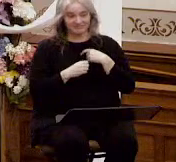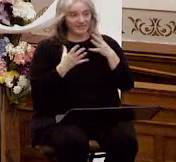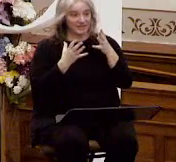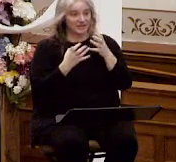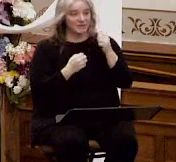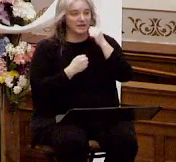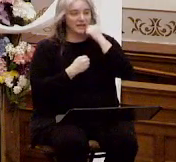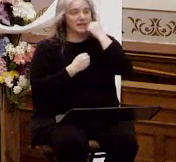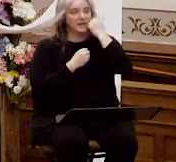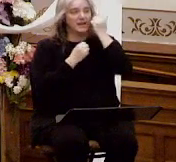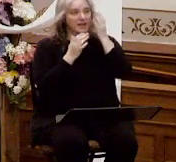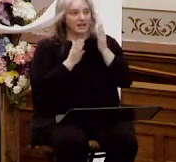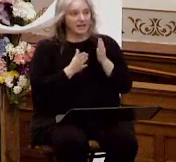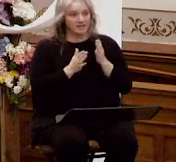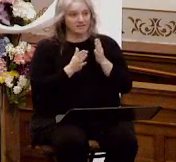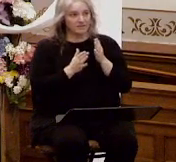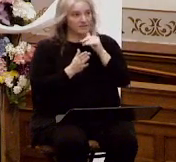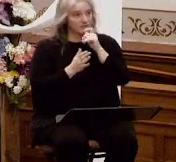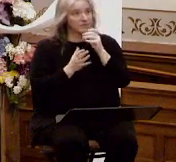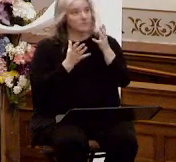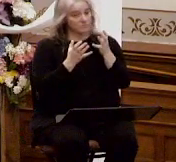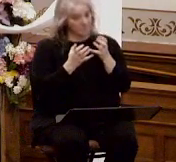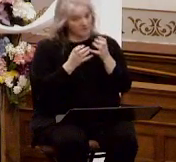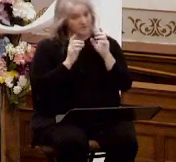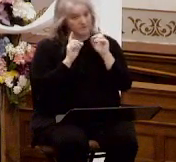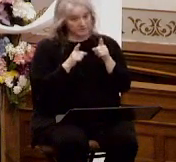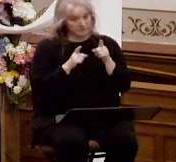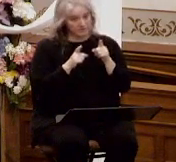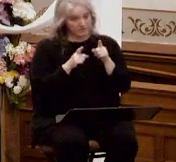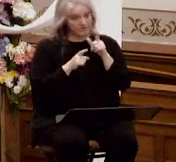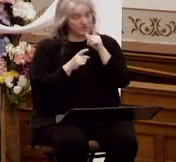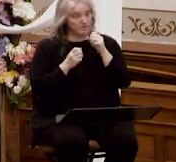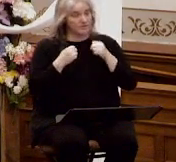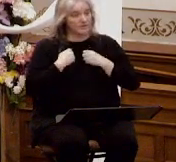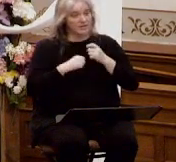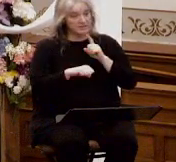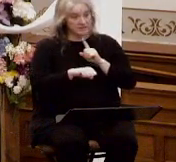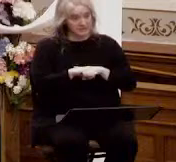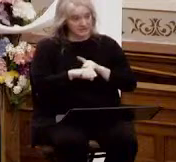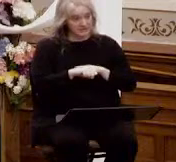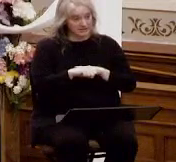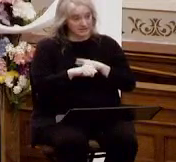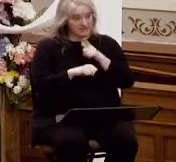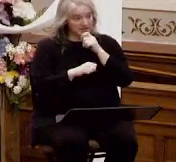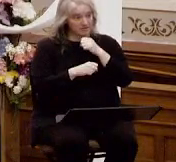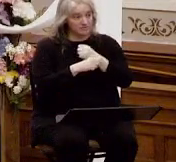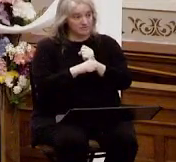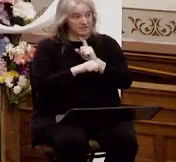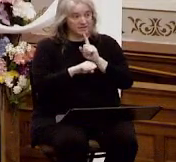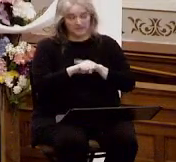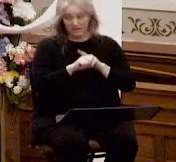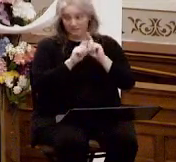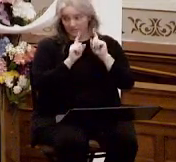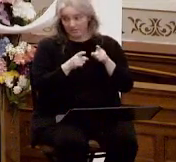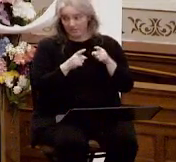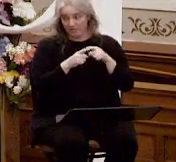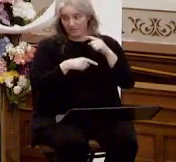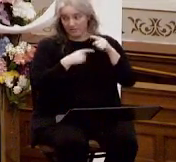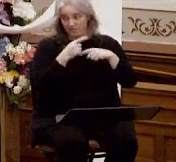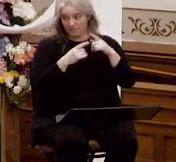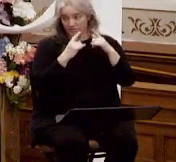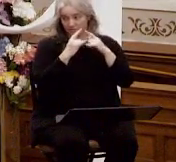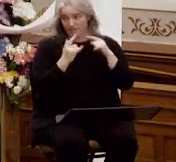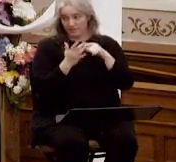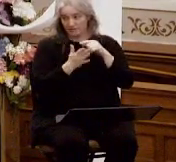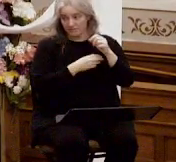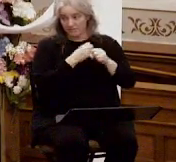everybody who wants to go, who has time to go, who will make time to go to camp this